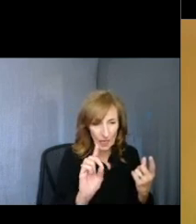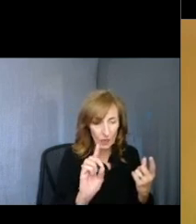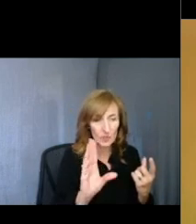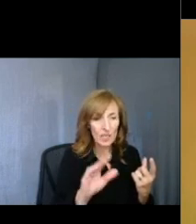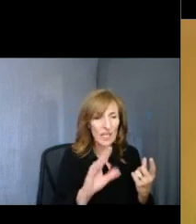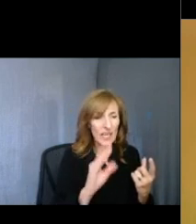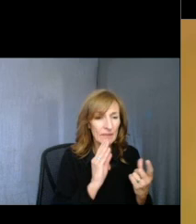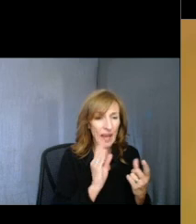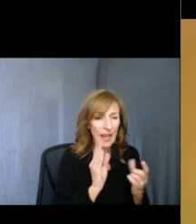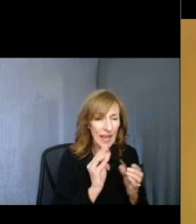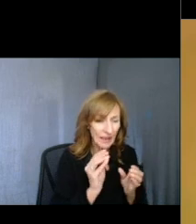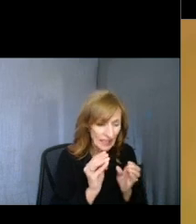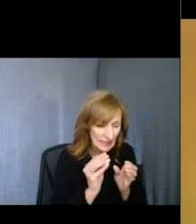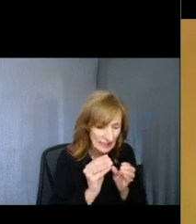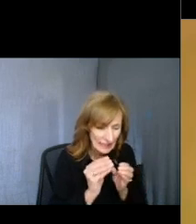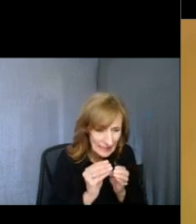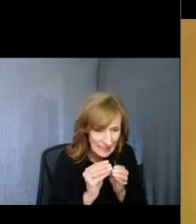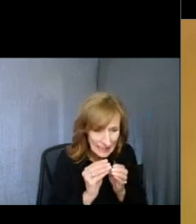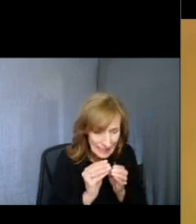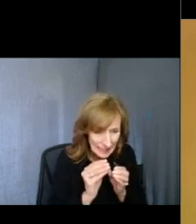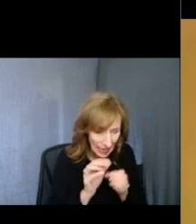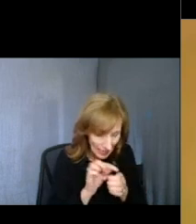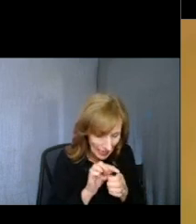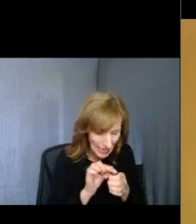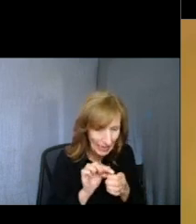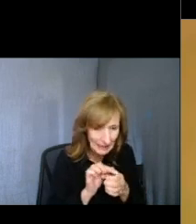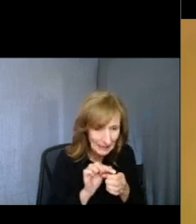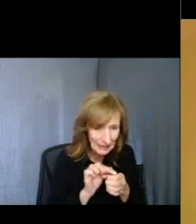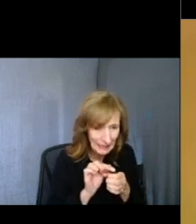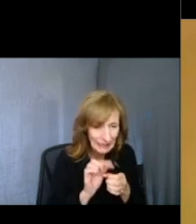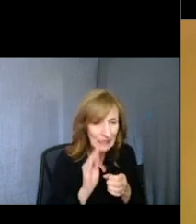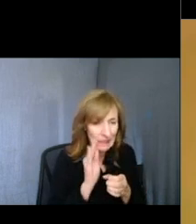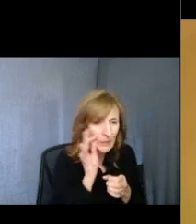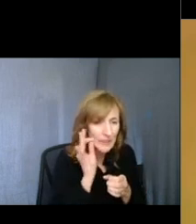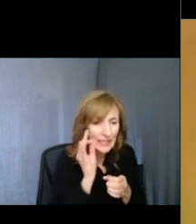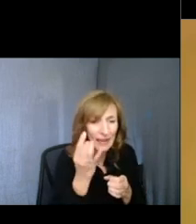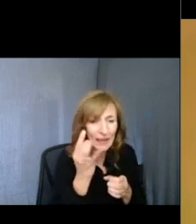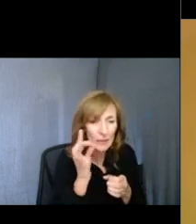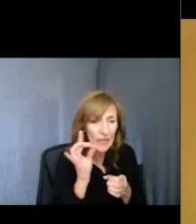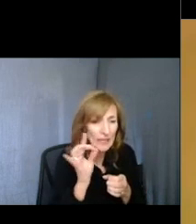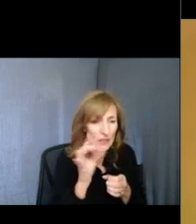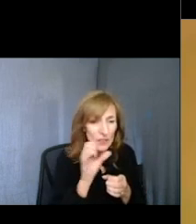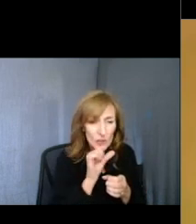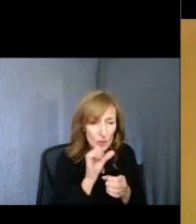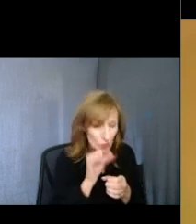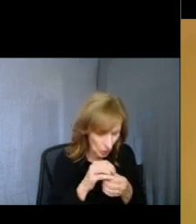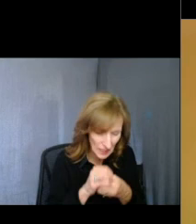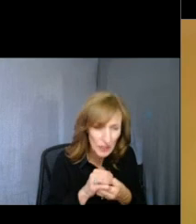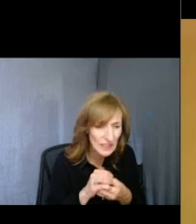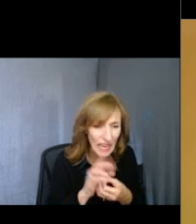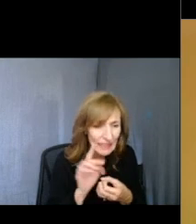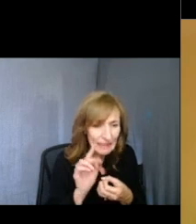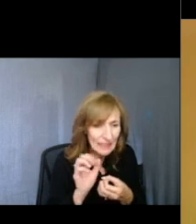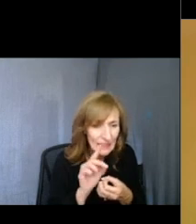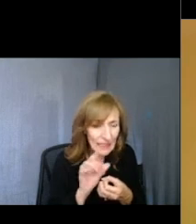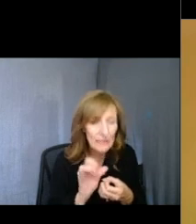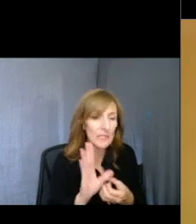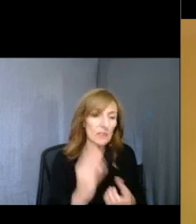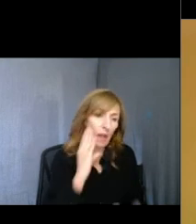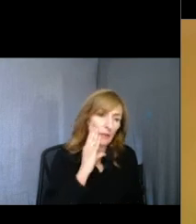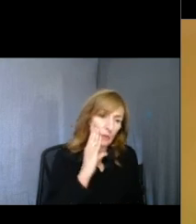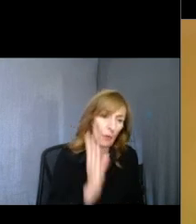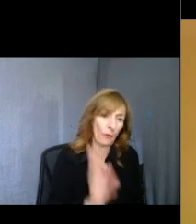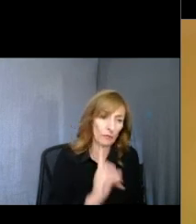old, I might not image them because I can probably tell you that cat has chronic kidney disease. In cases where I've got kidney disease and maybe the